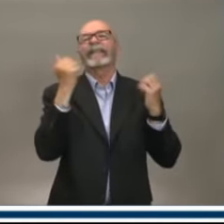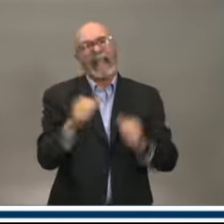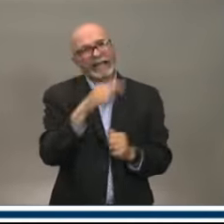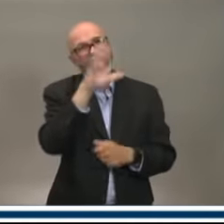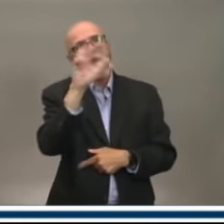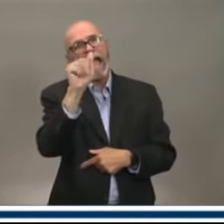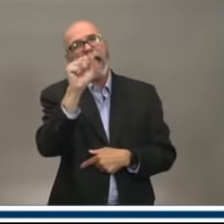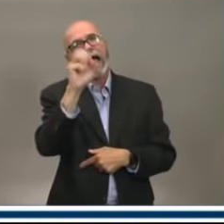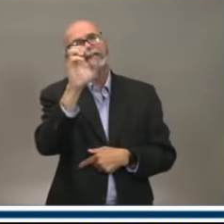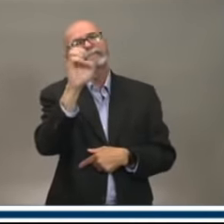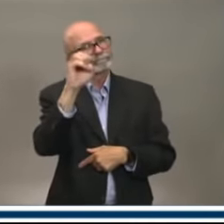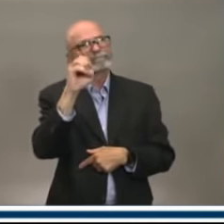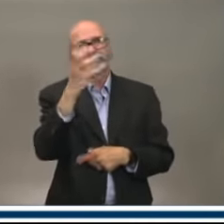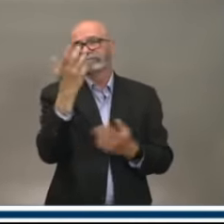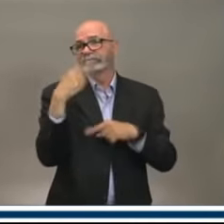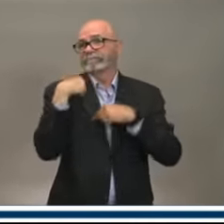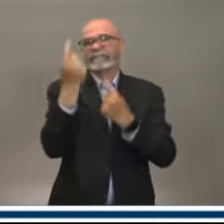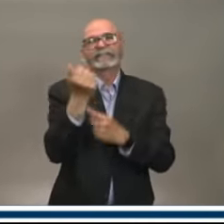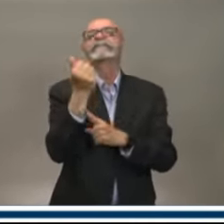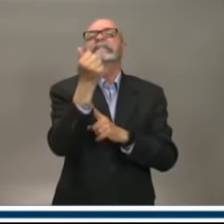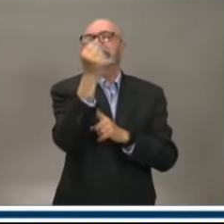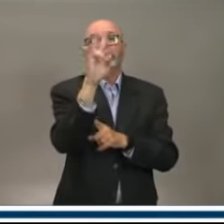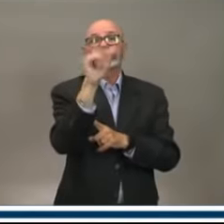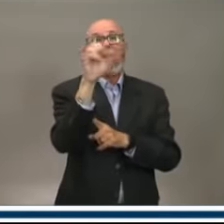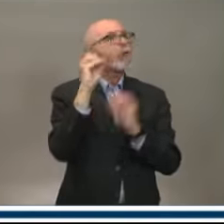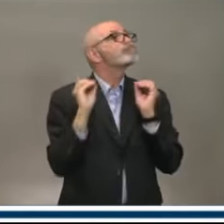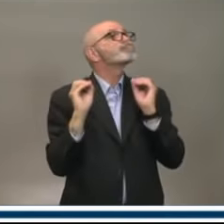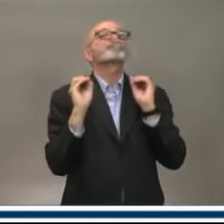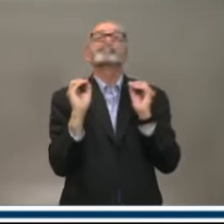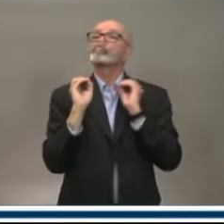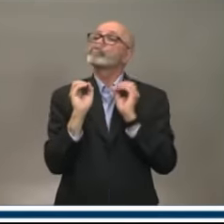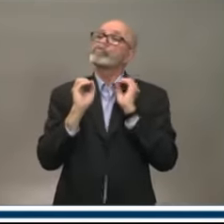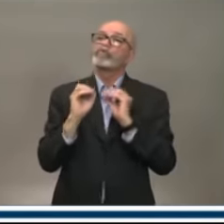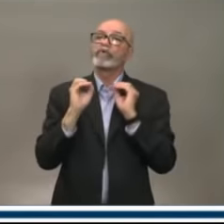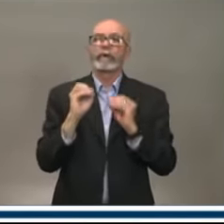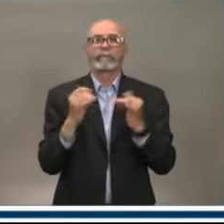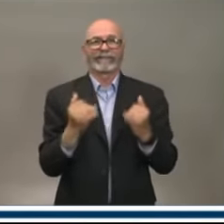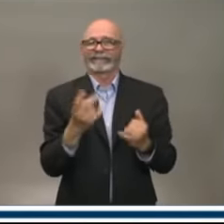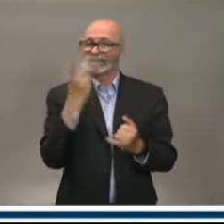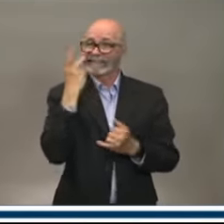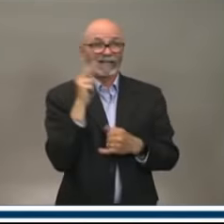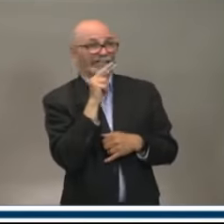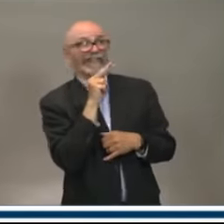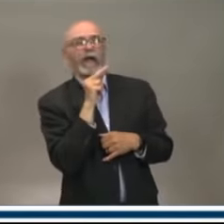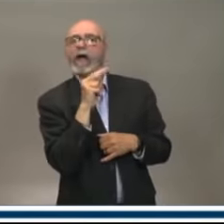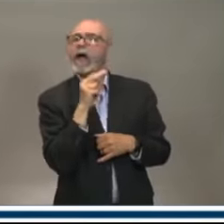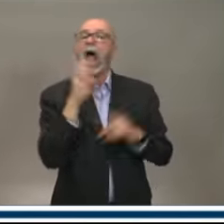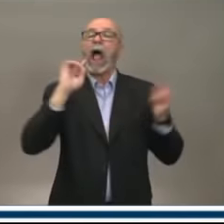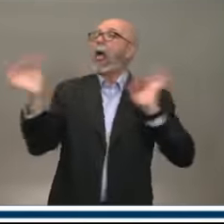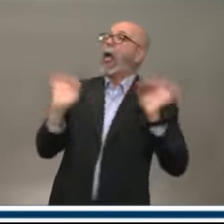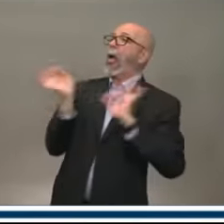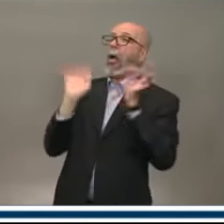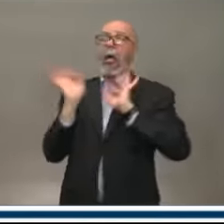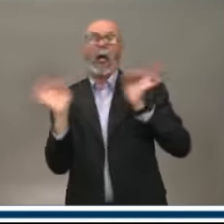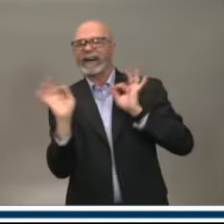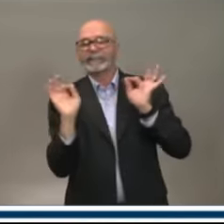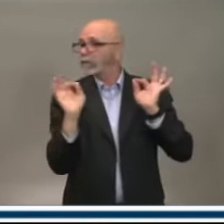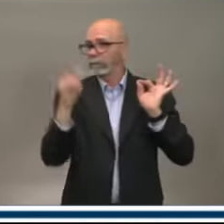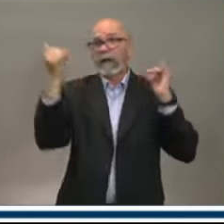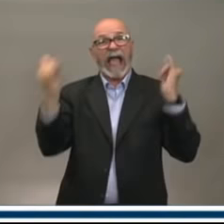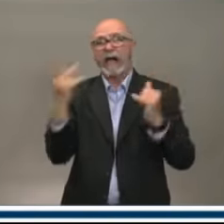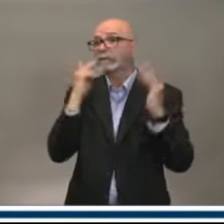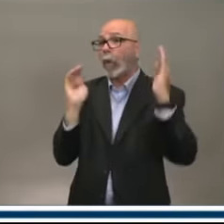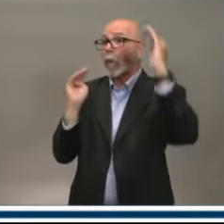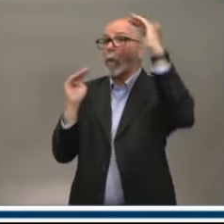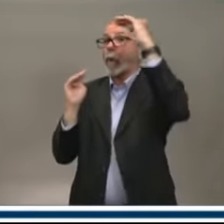after 16 or 17 days of no cases. So we have to be very careful. Even though the curve looks good, we're on the right trajectory. It's